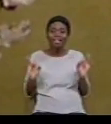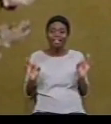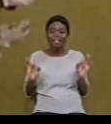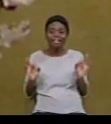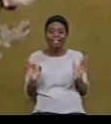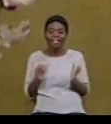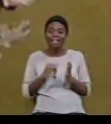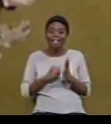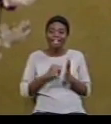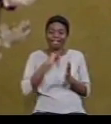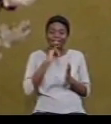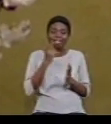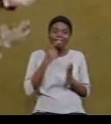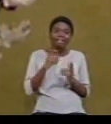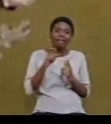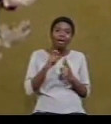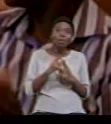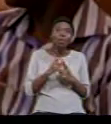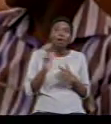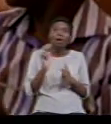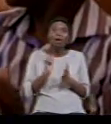that sets me free.